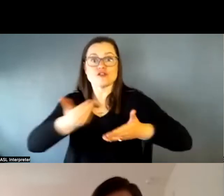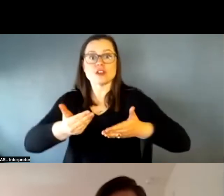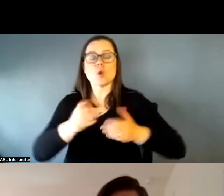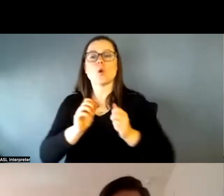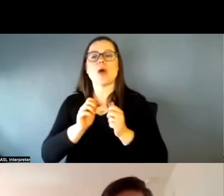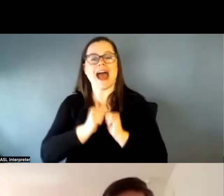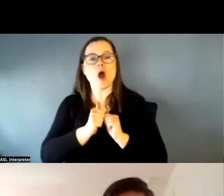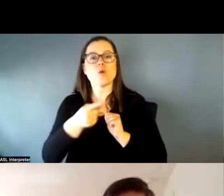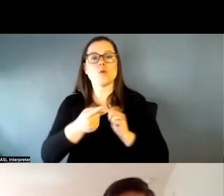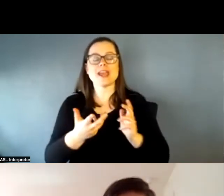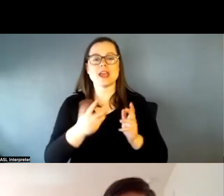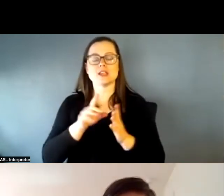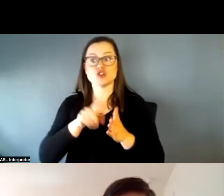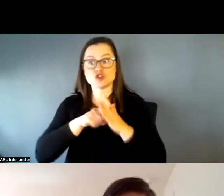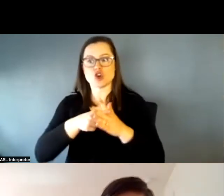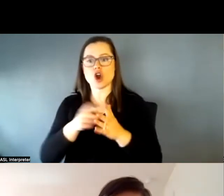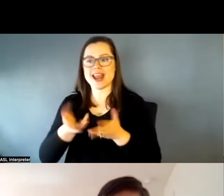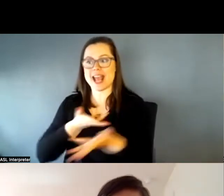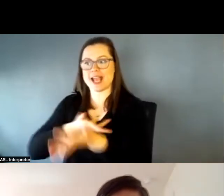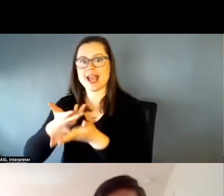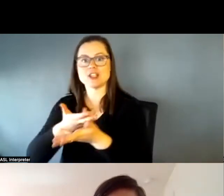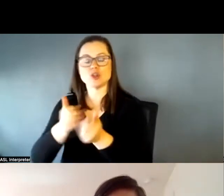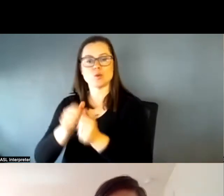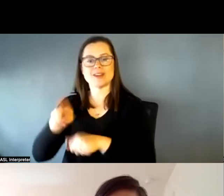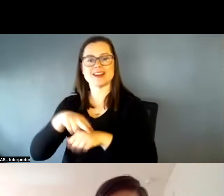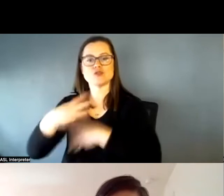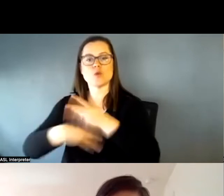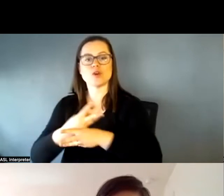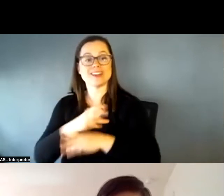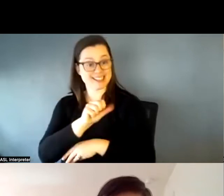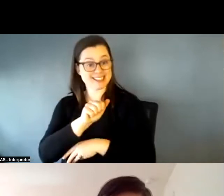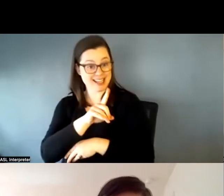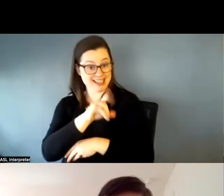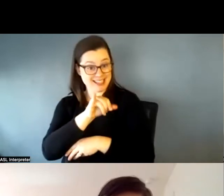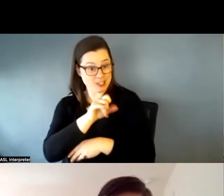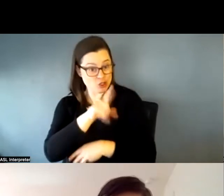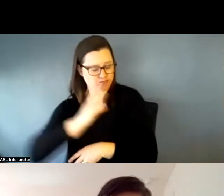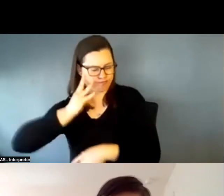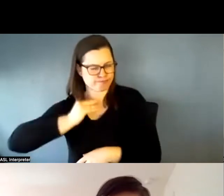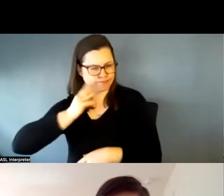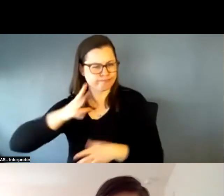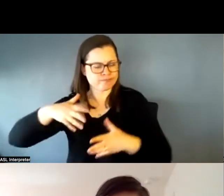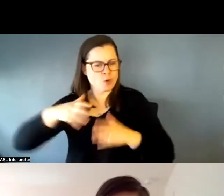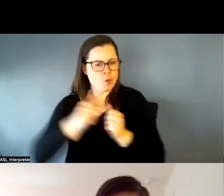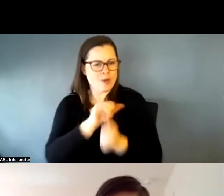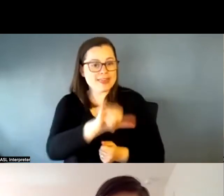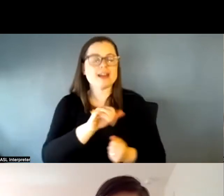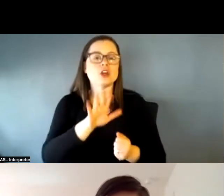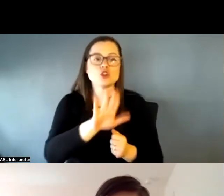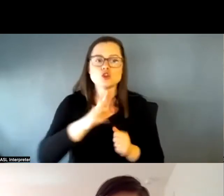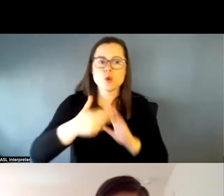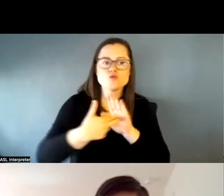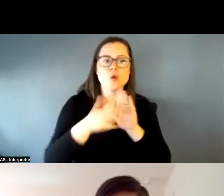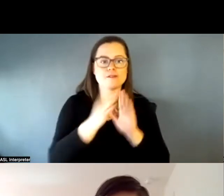world? I mean, Sadie, obviously, as an artist, you've done a lot of that. I mean, how do you understand the role of your art in actually